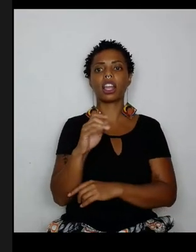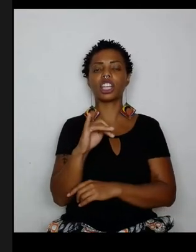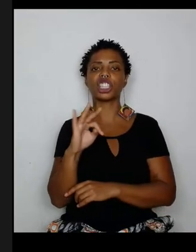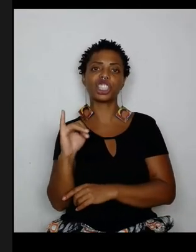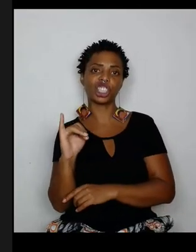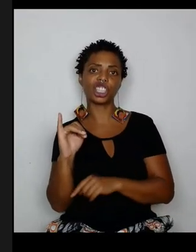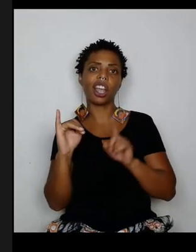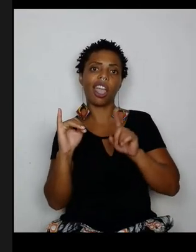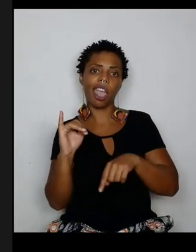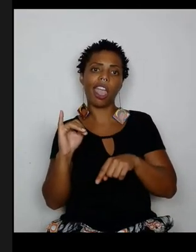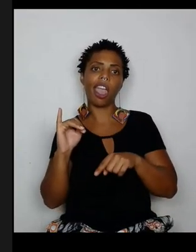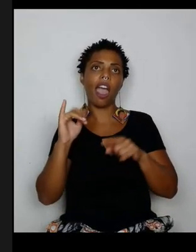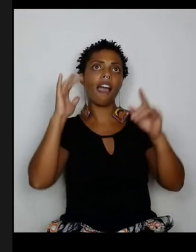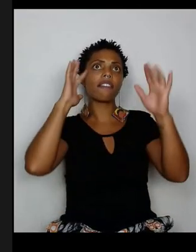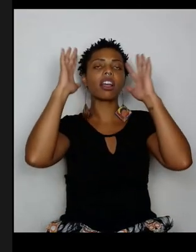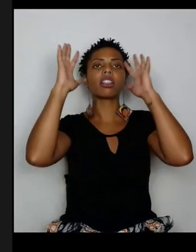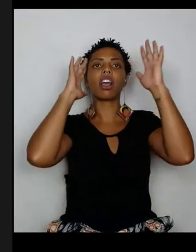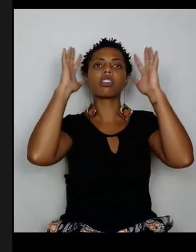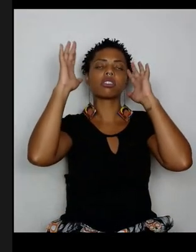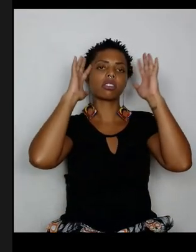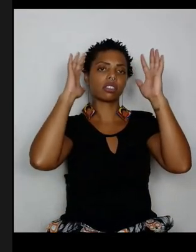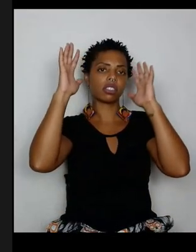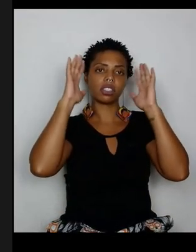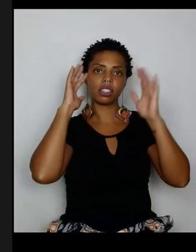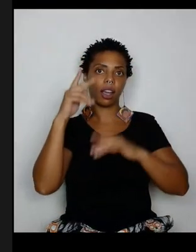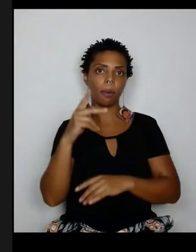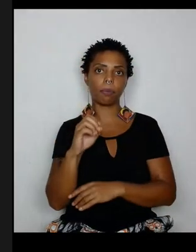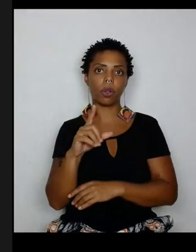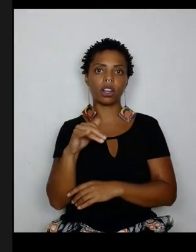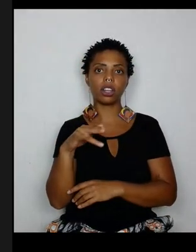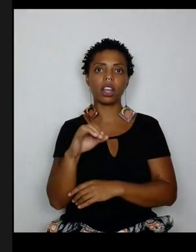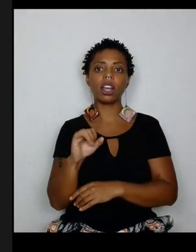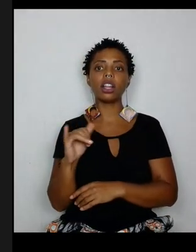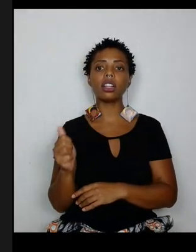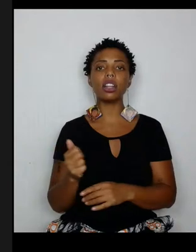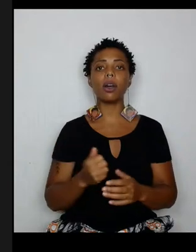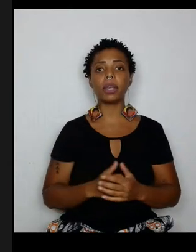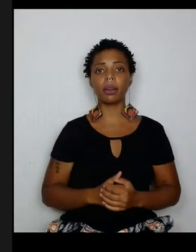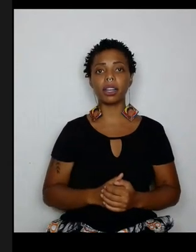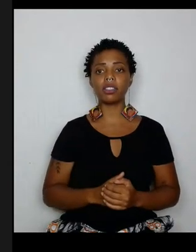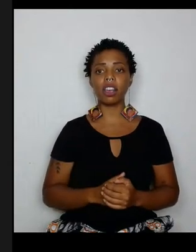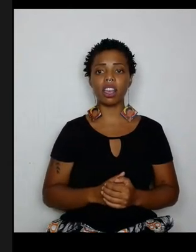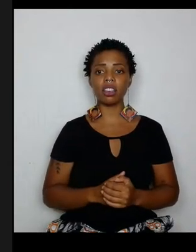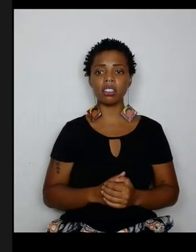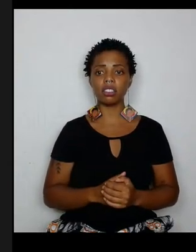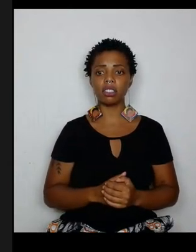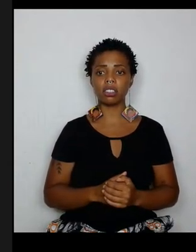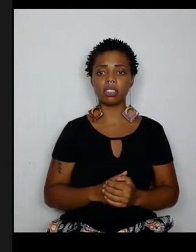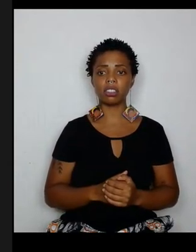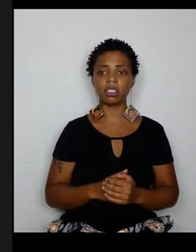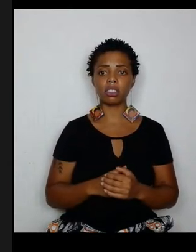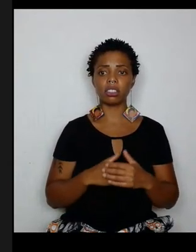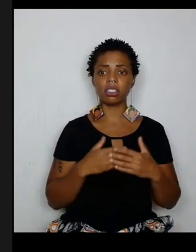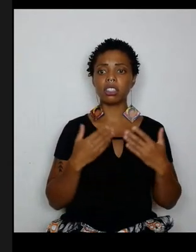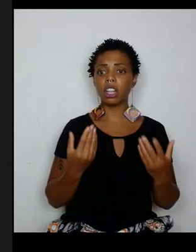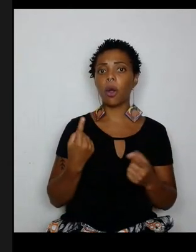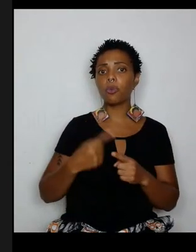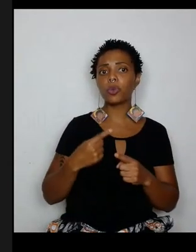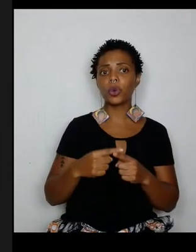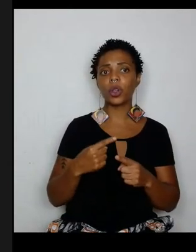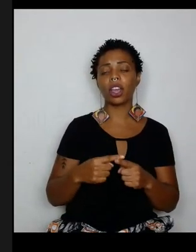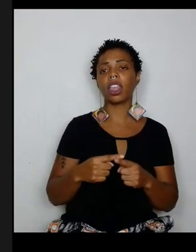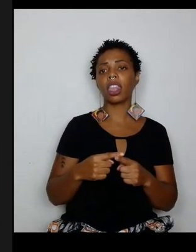and in each case because he's actually a korean photographer he interrogates the terms of the representation of each of